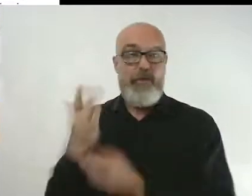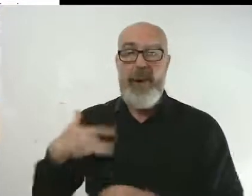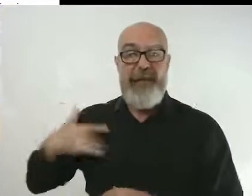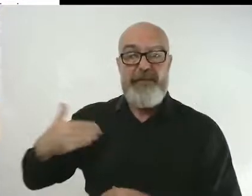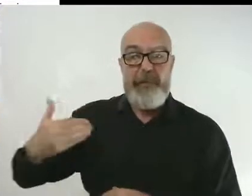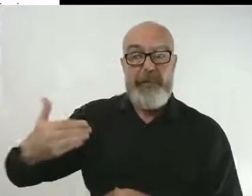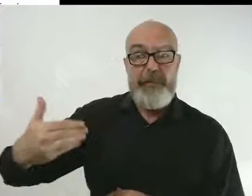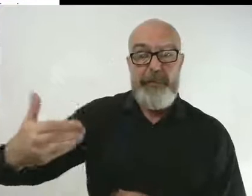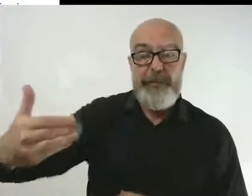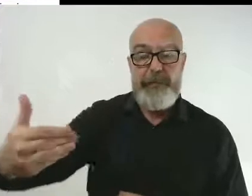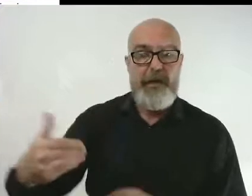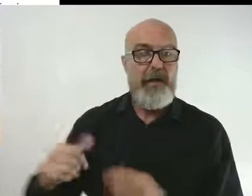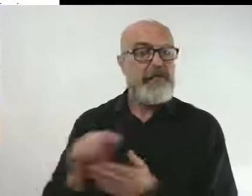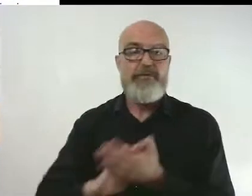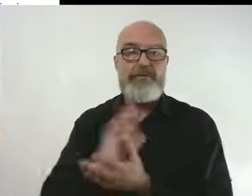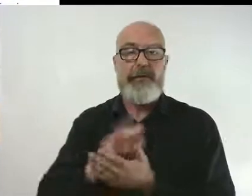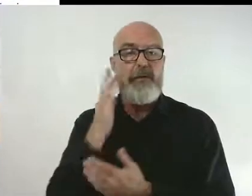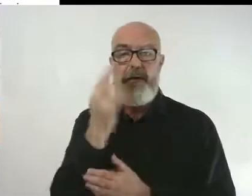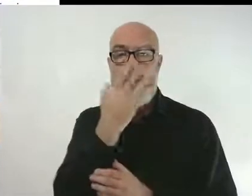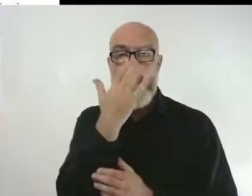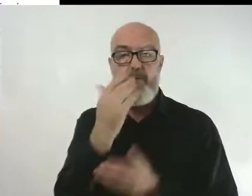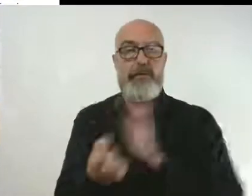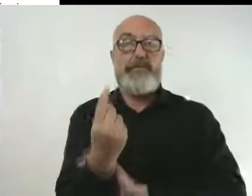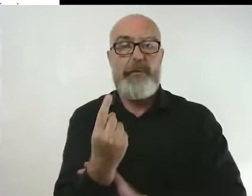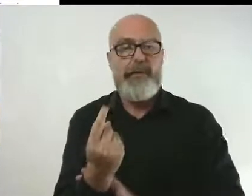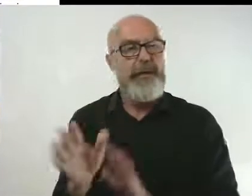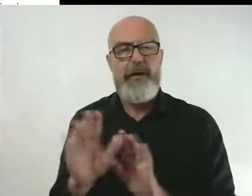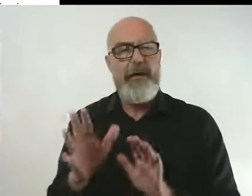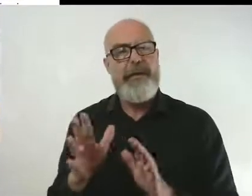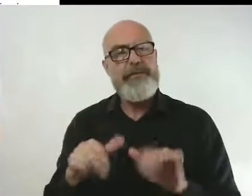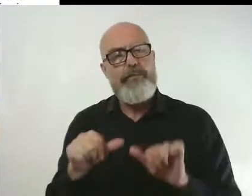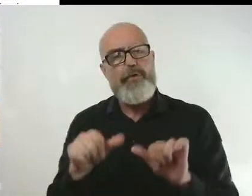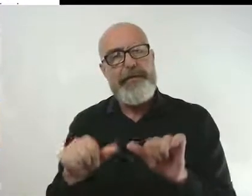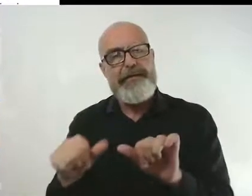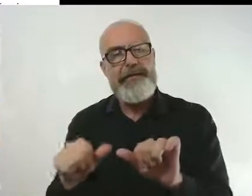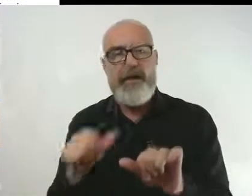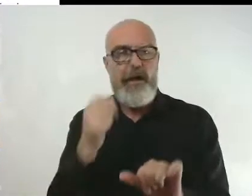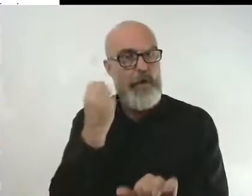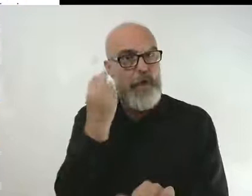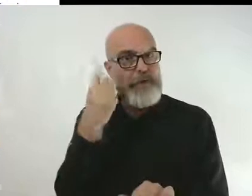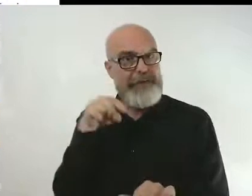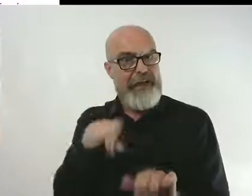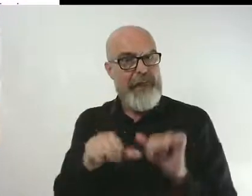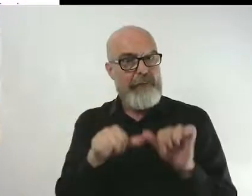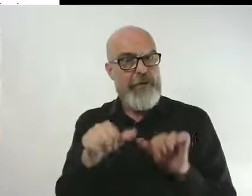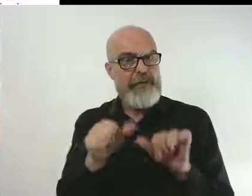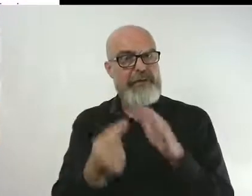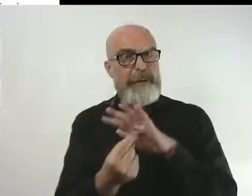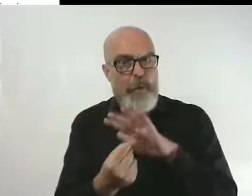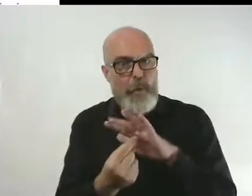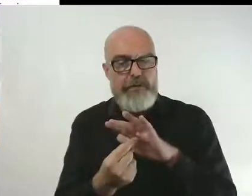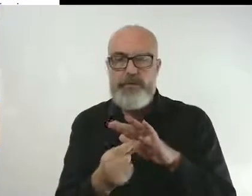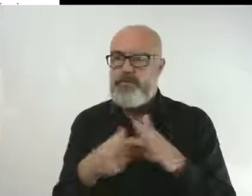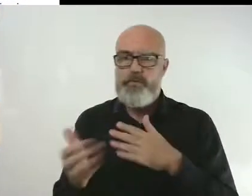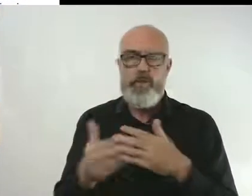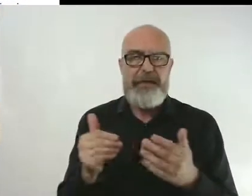is a lifelong process and not an inevitable result of aging. Understanding this process is